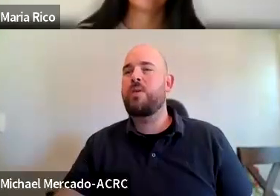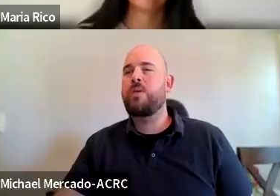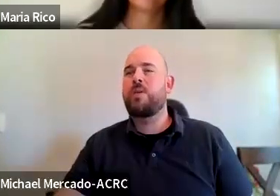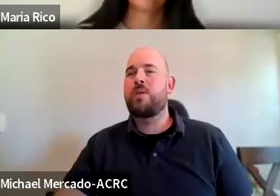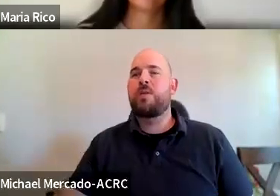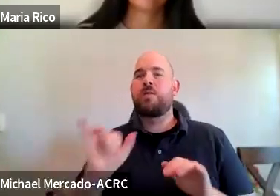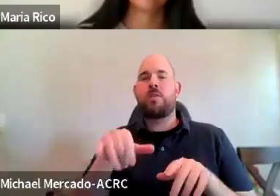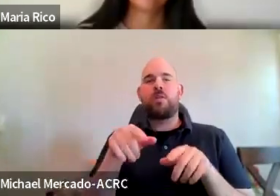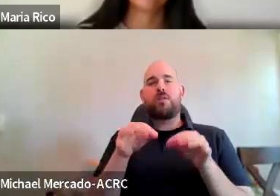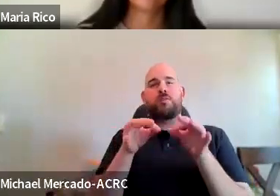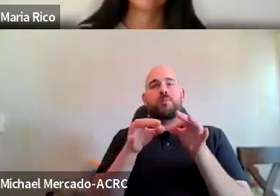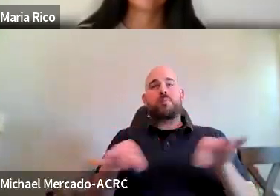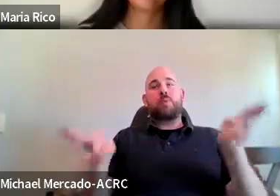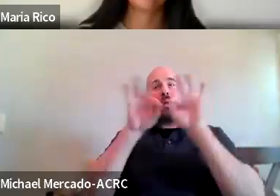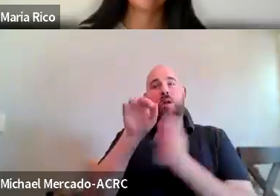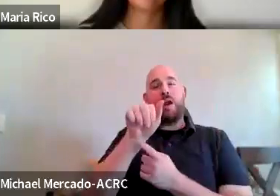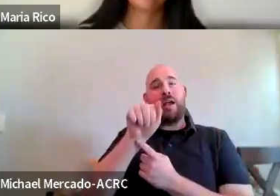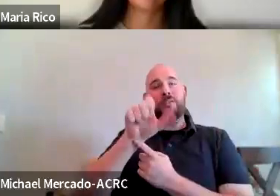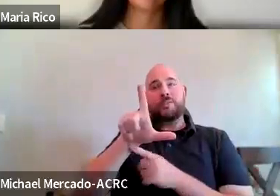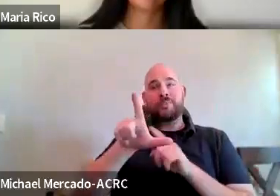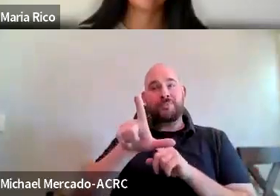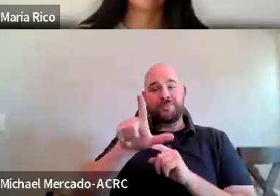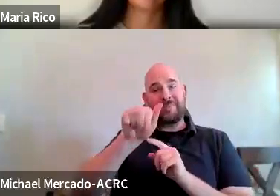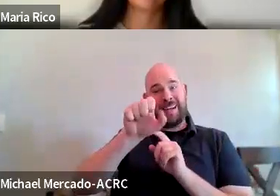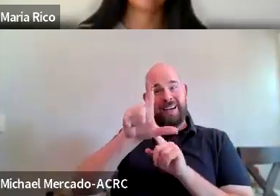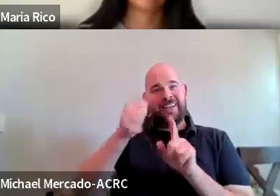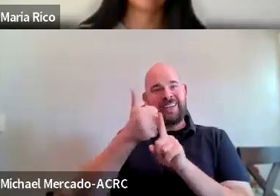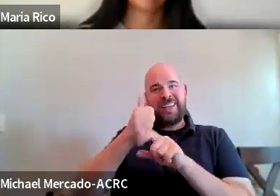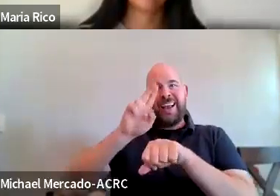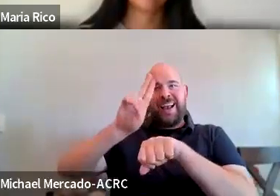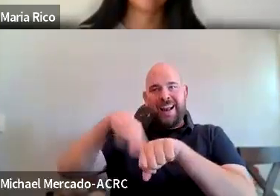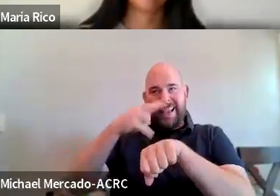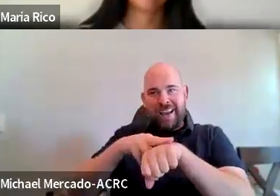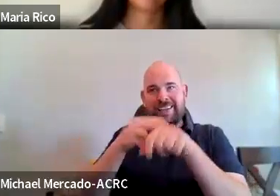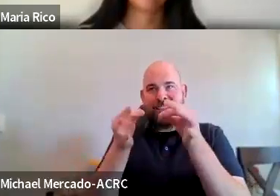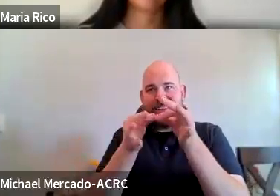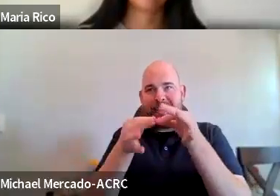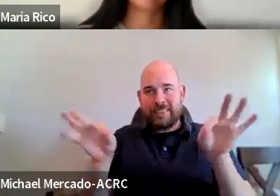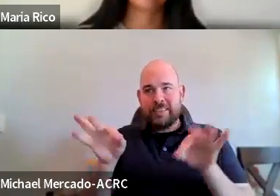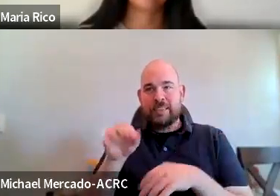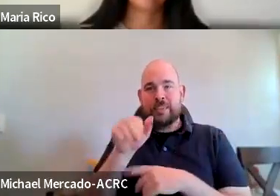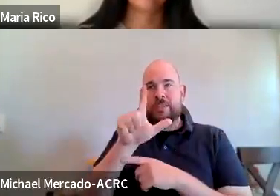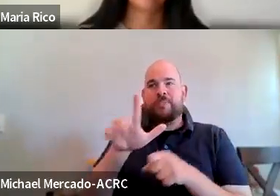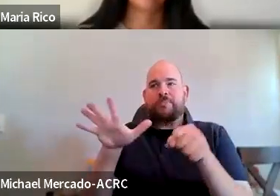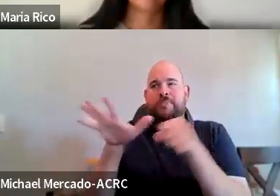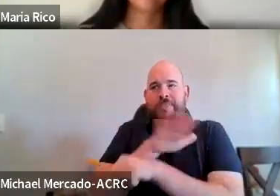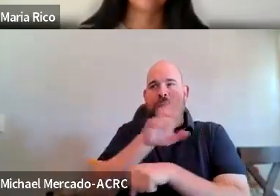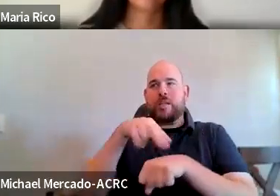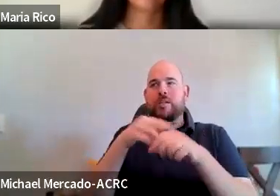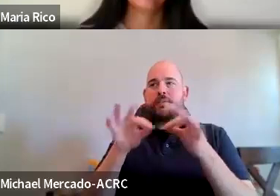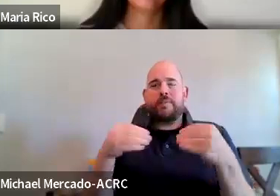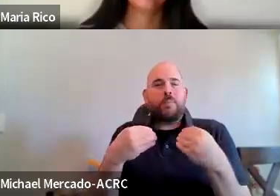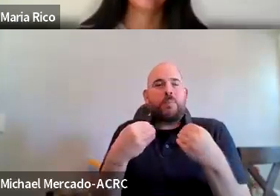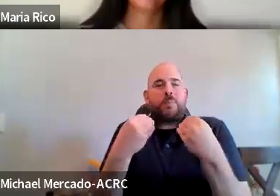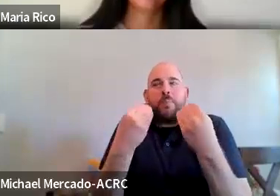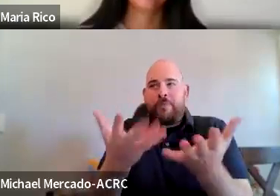important, it's just noteworthy that the higher percent prefer to focus on their preferred ASL as their language.